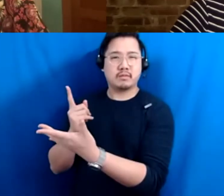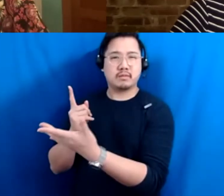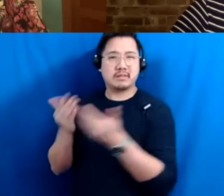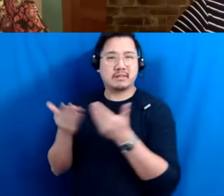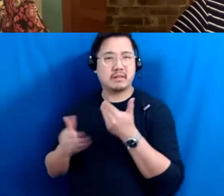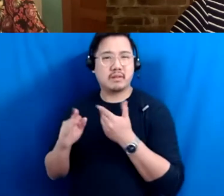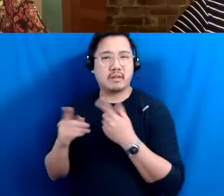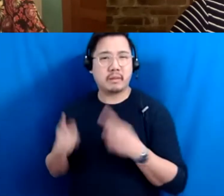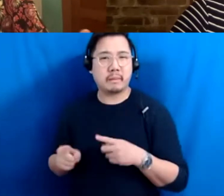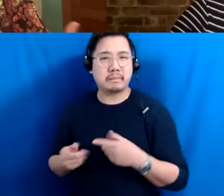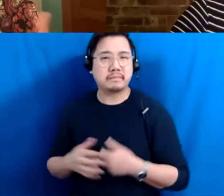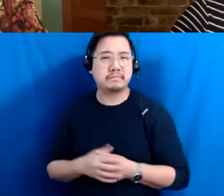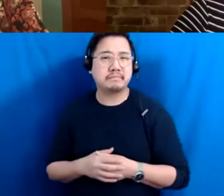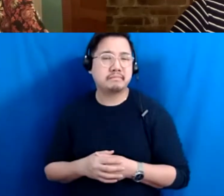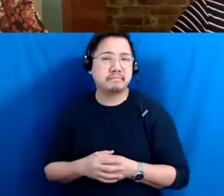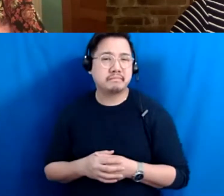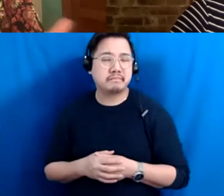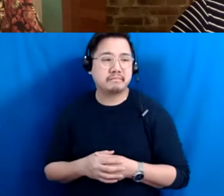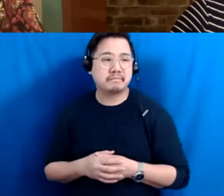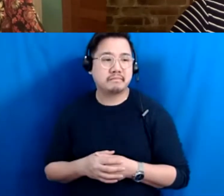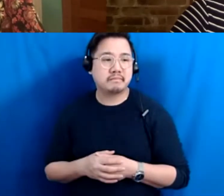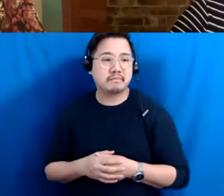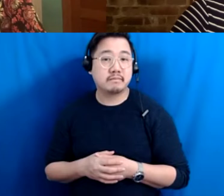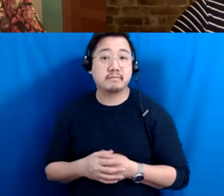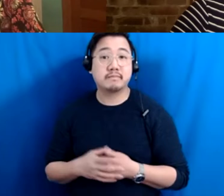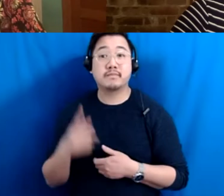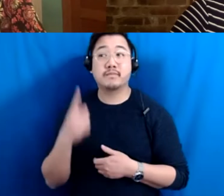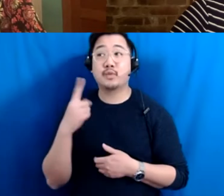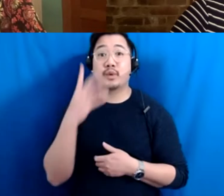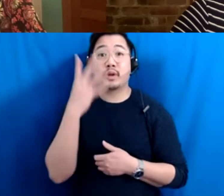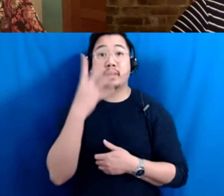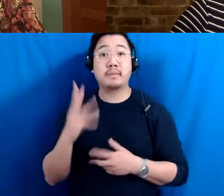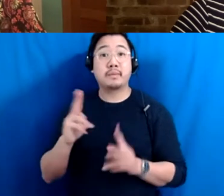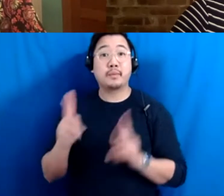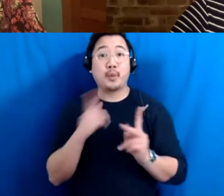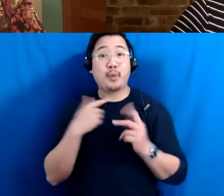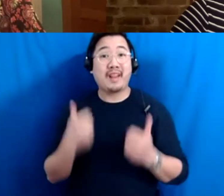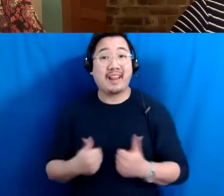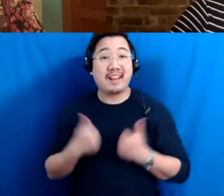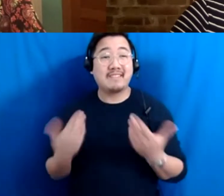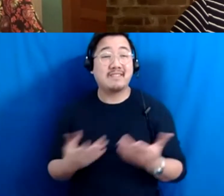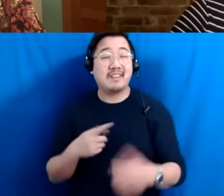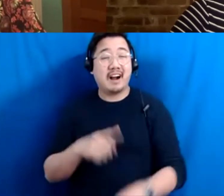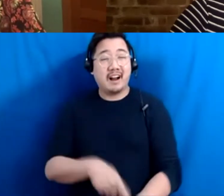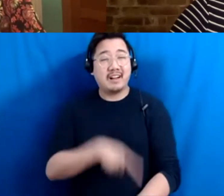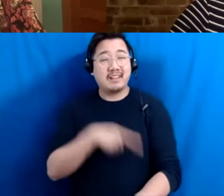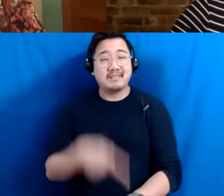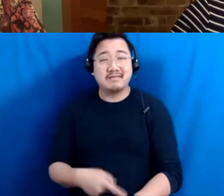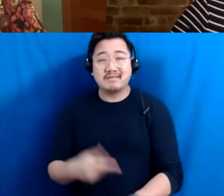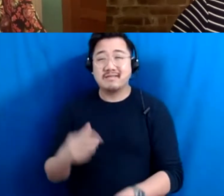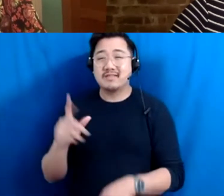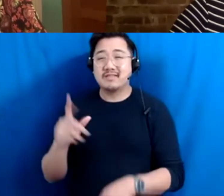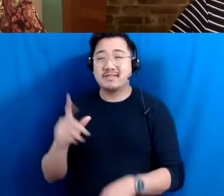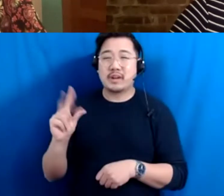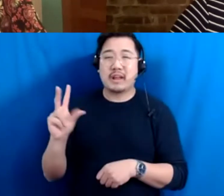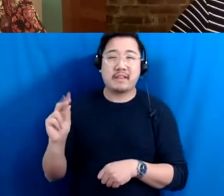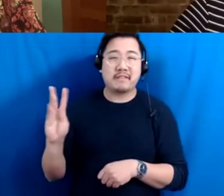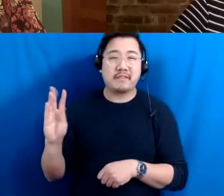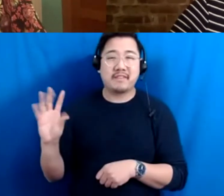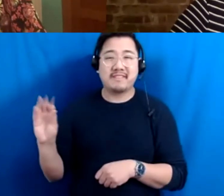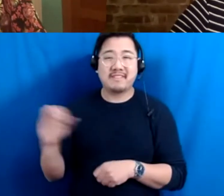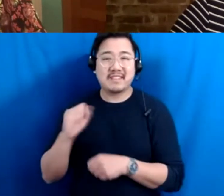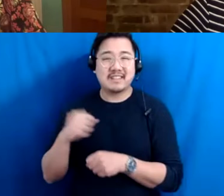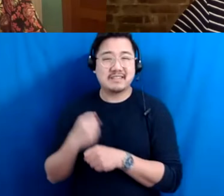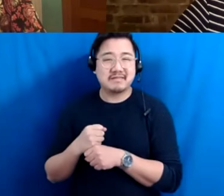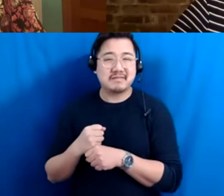um, to immigrants who'd been in this country for a super long time, for decades, to the point